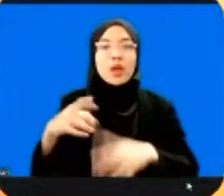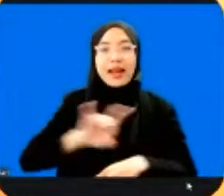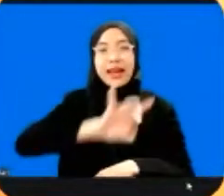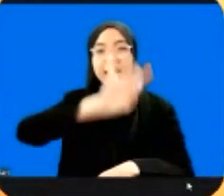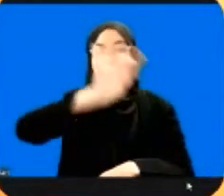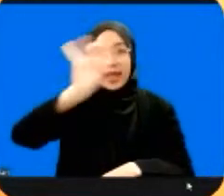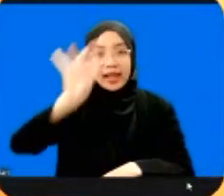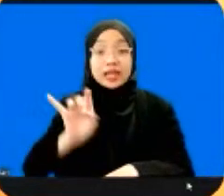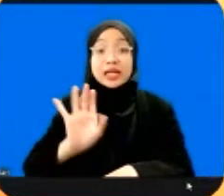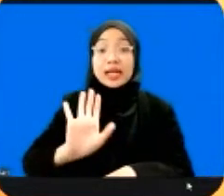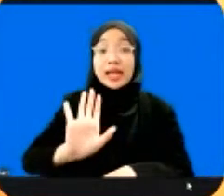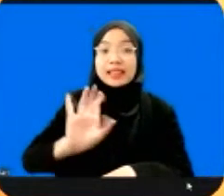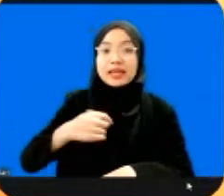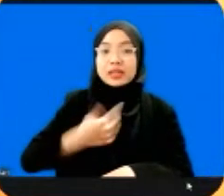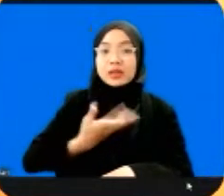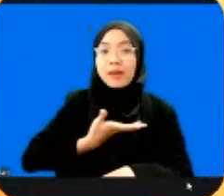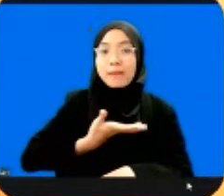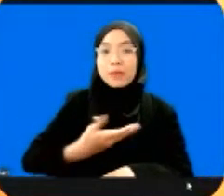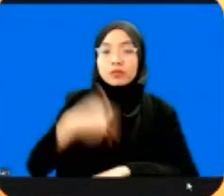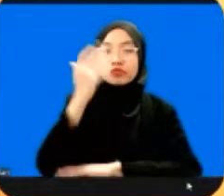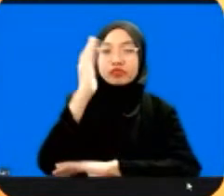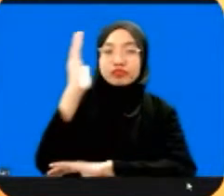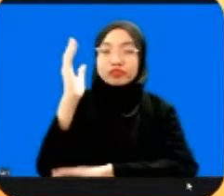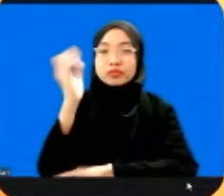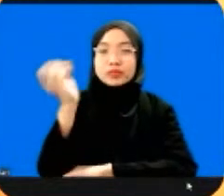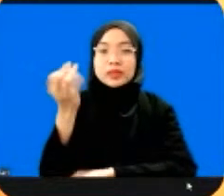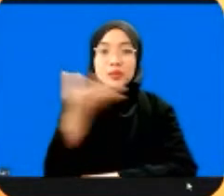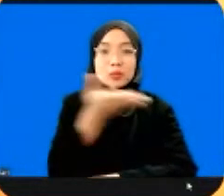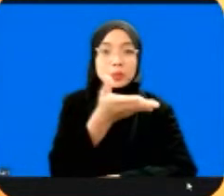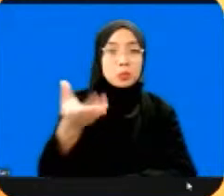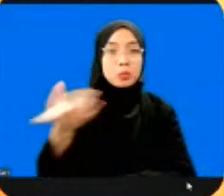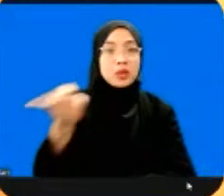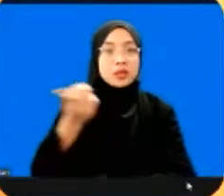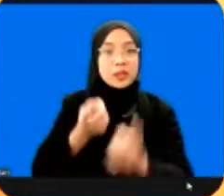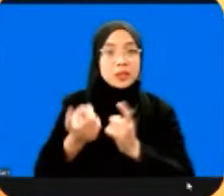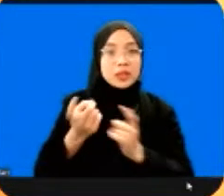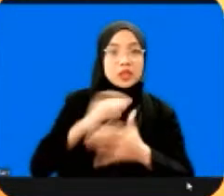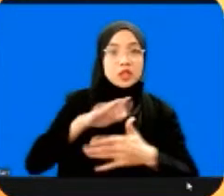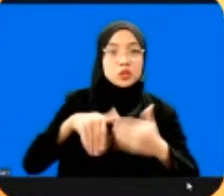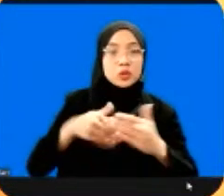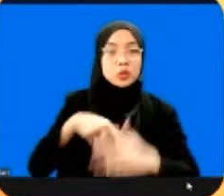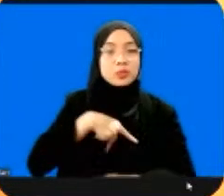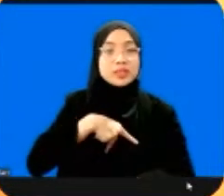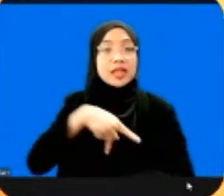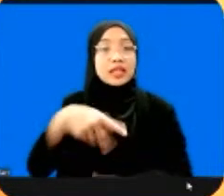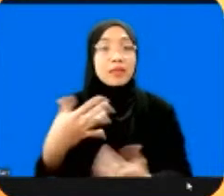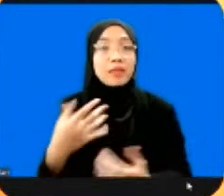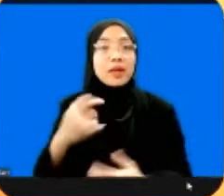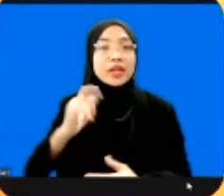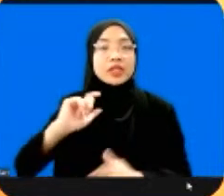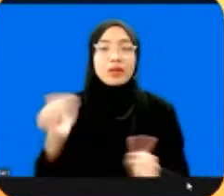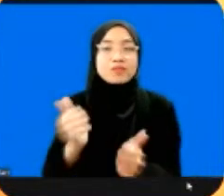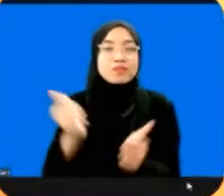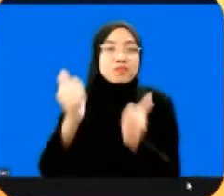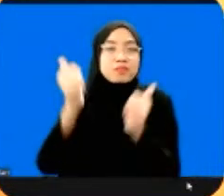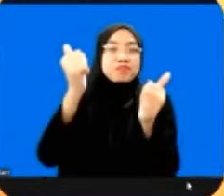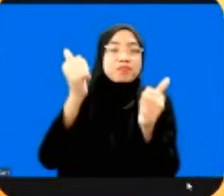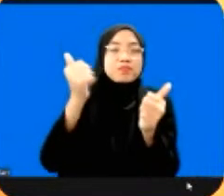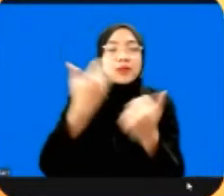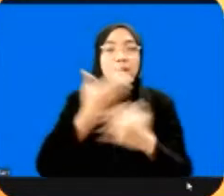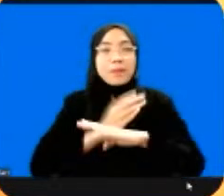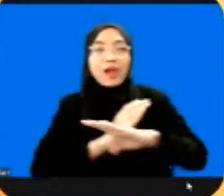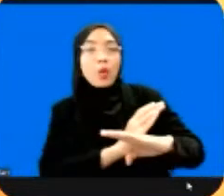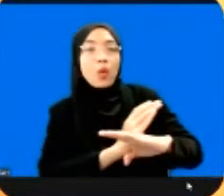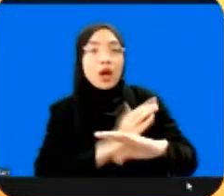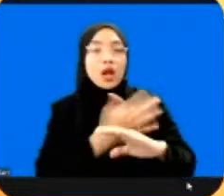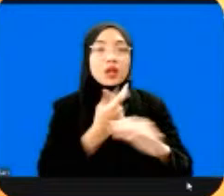opinions on, is about what is the best way to combat disinformation? Is it going to be government regulation?